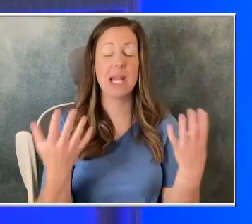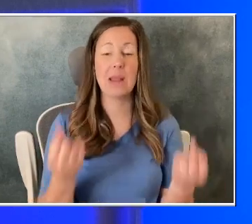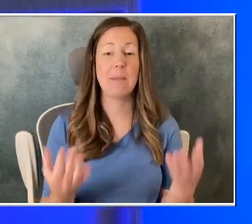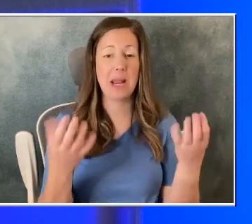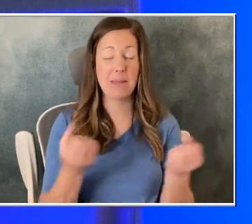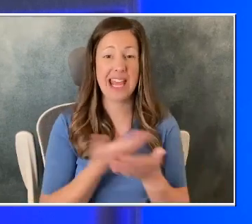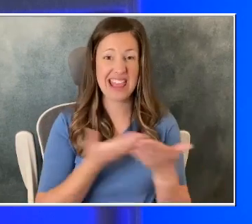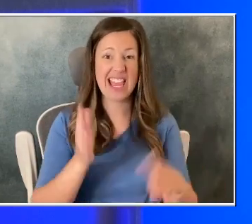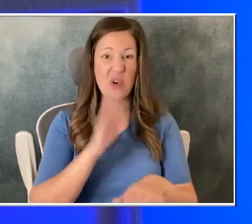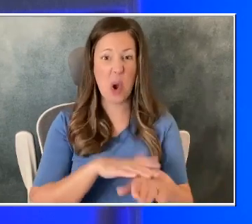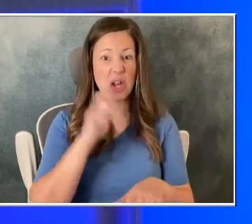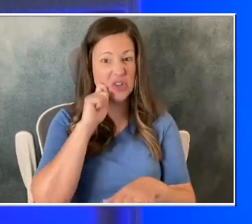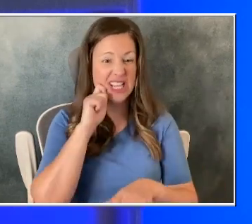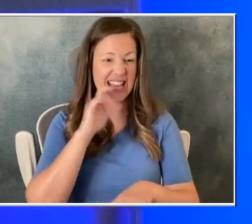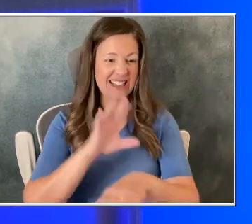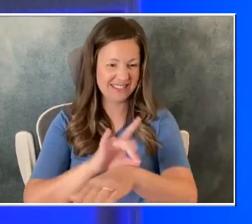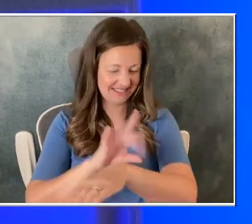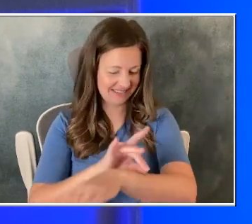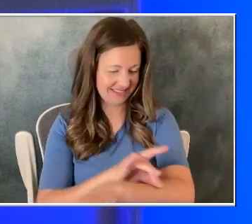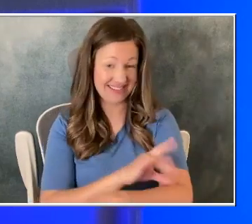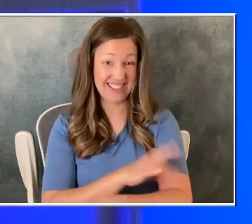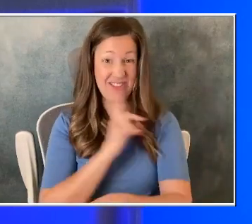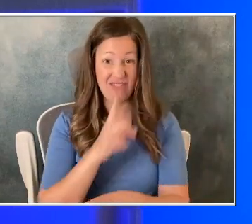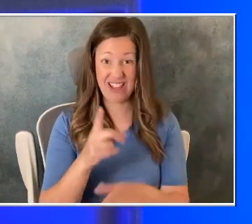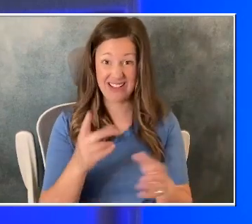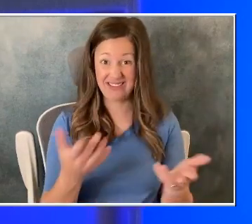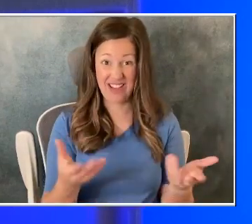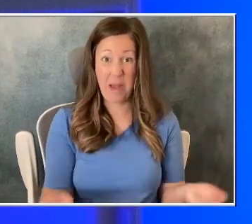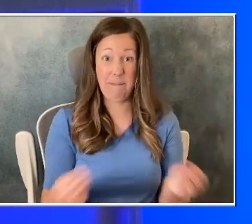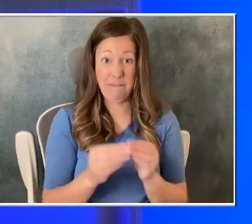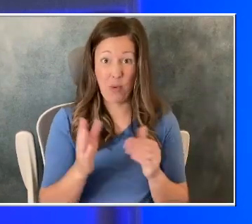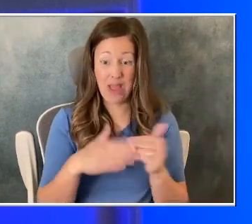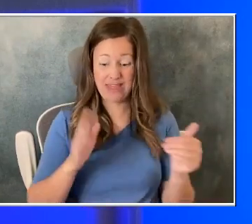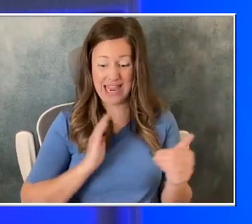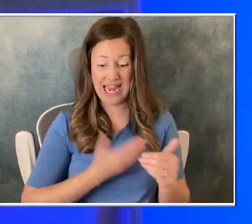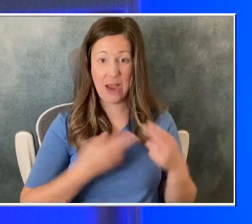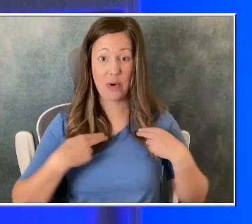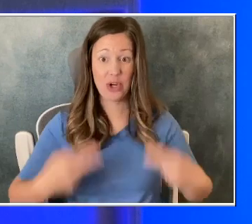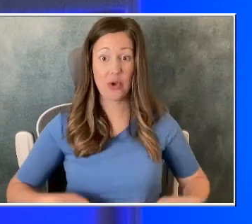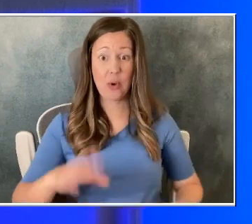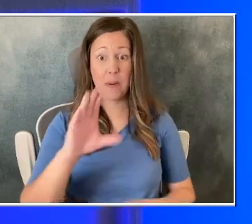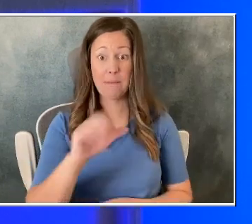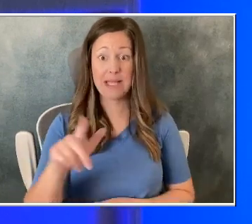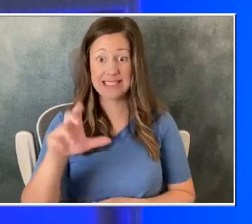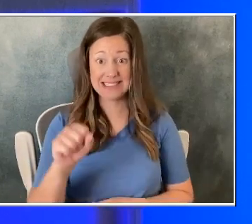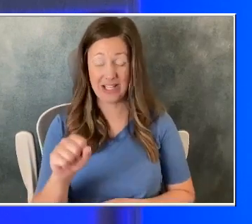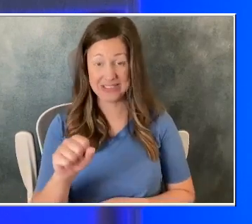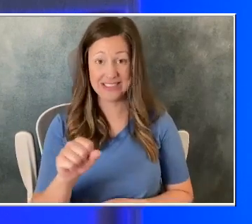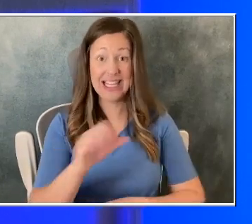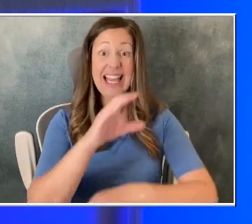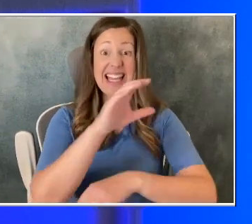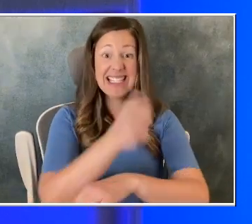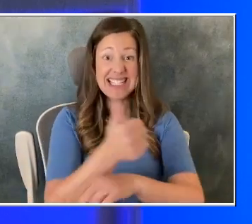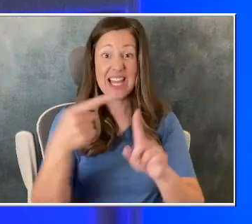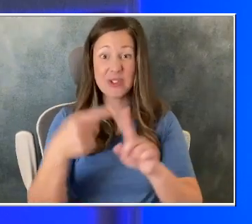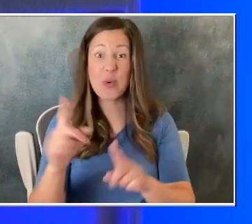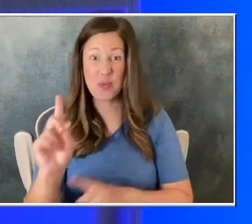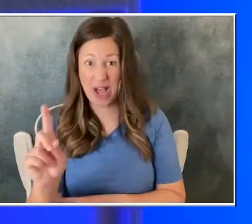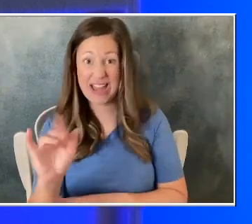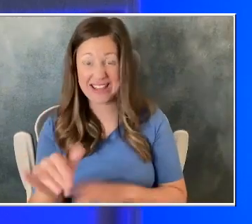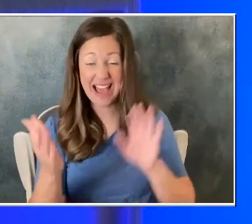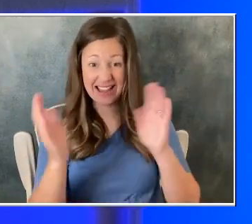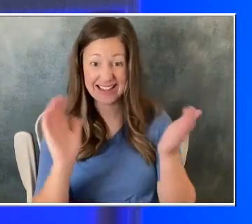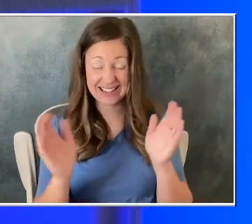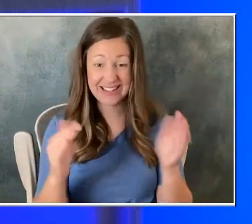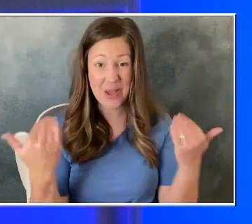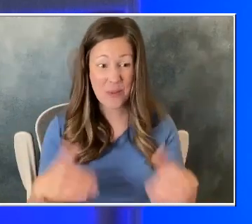They outnumber our human cells 10:1. And Did you say 10:1? 10:1. I've always felt that number when I'm around Hawkeye. That's it. That's right.